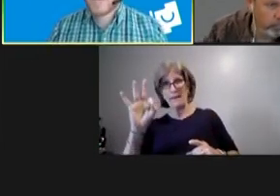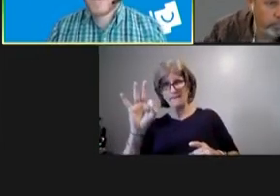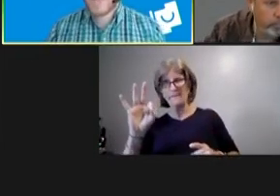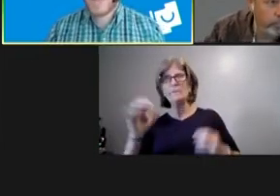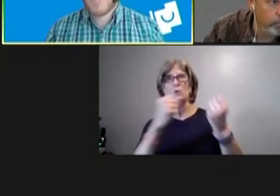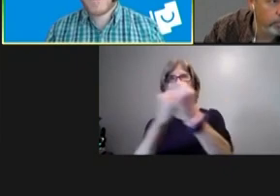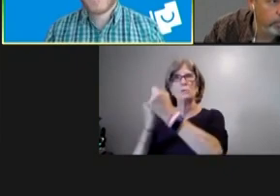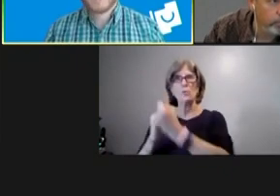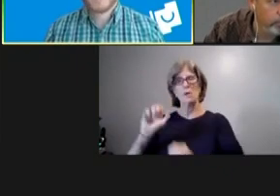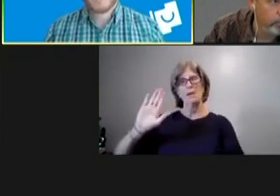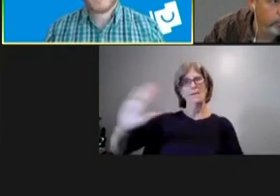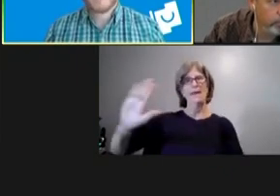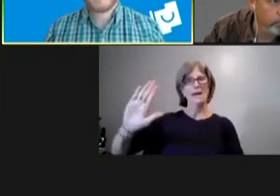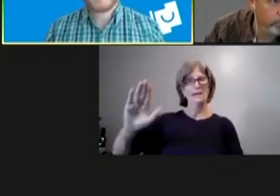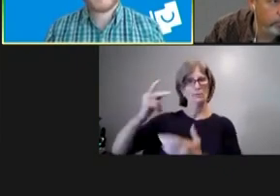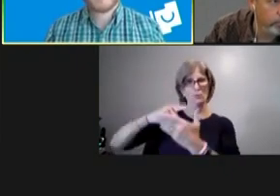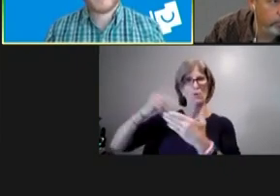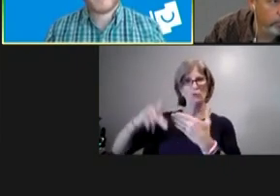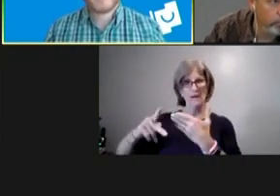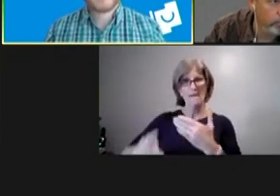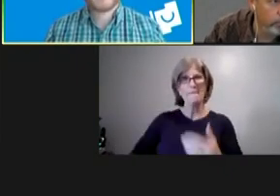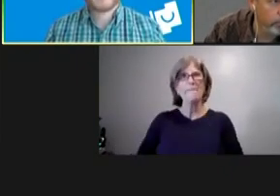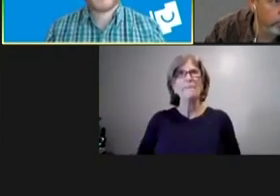that effort.